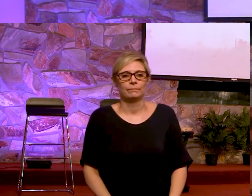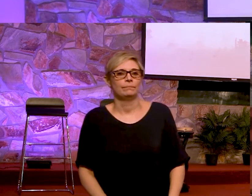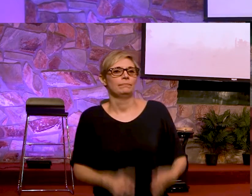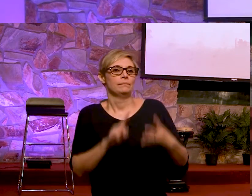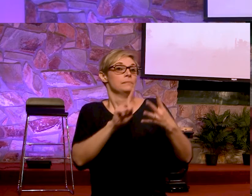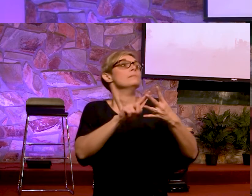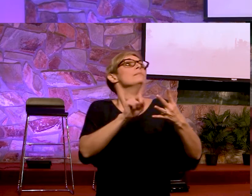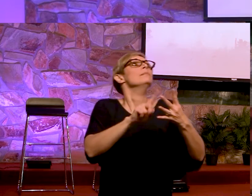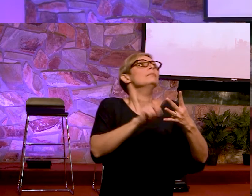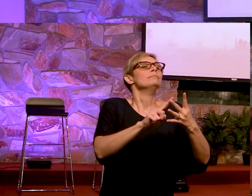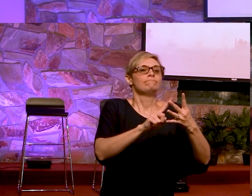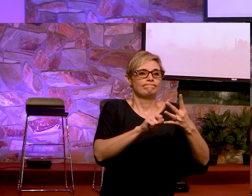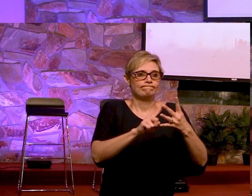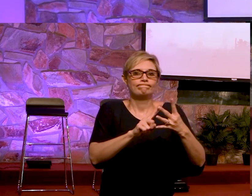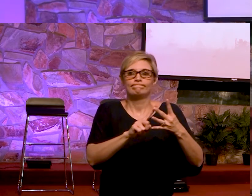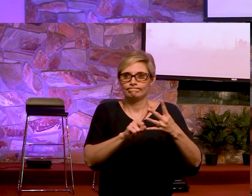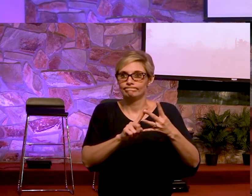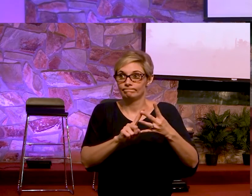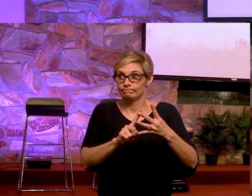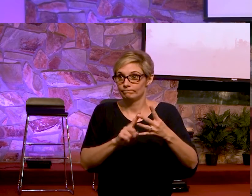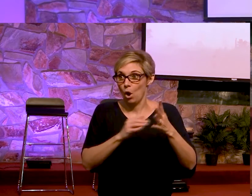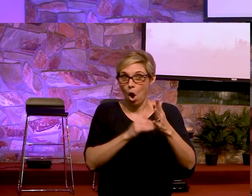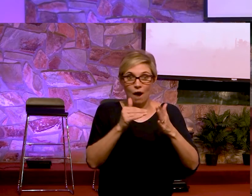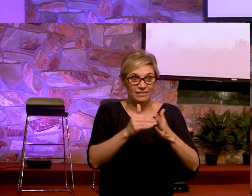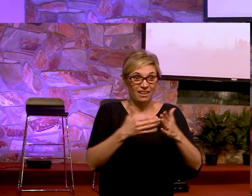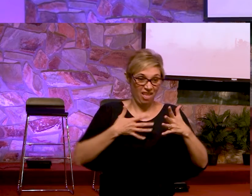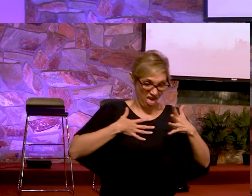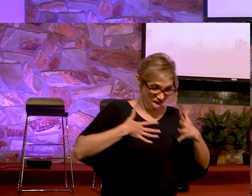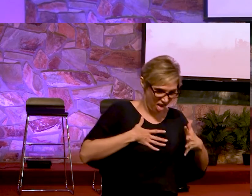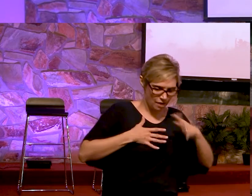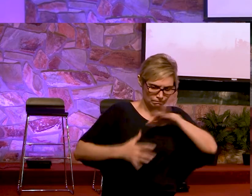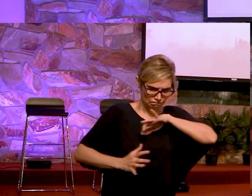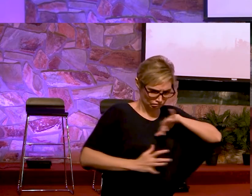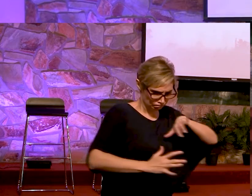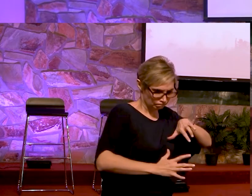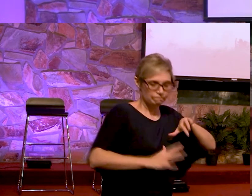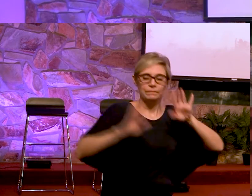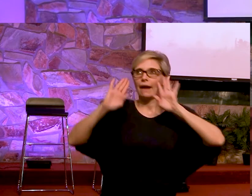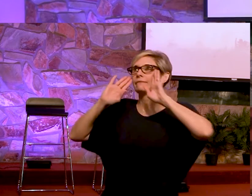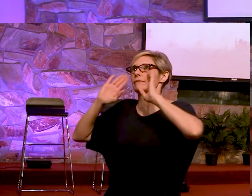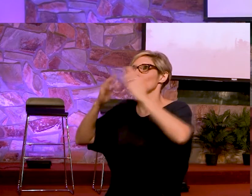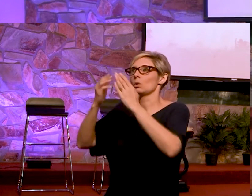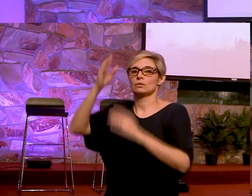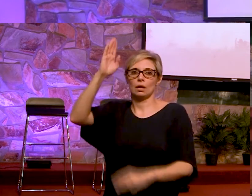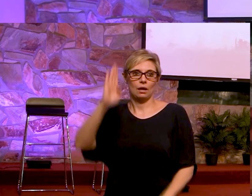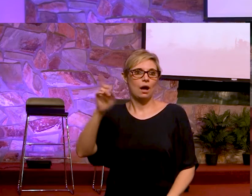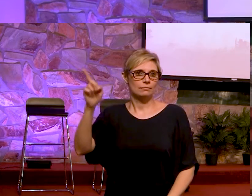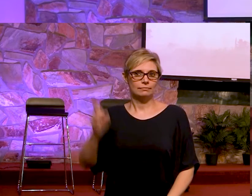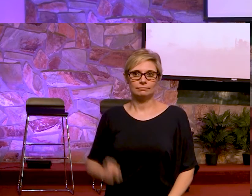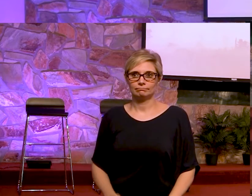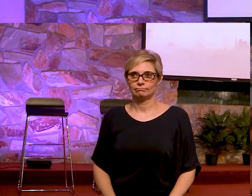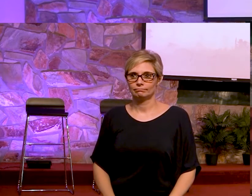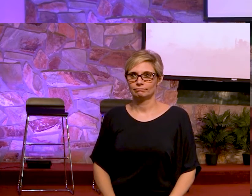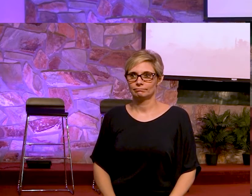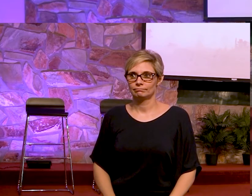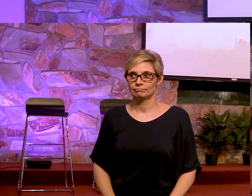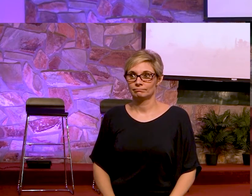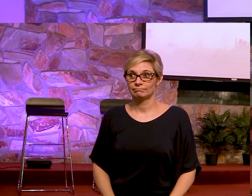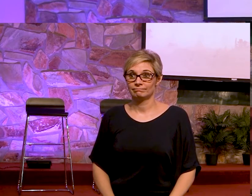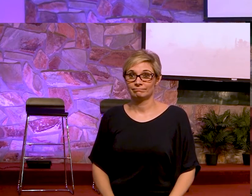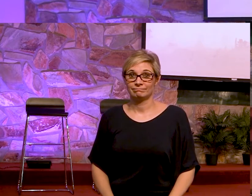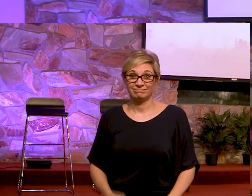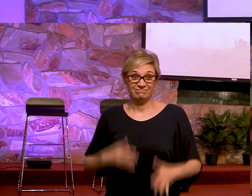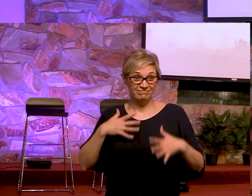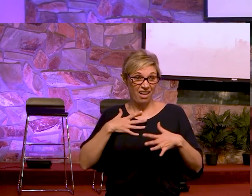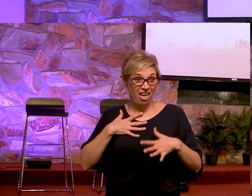need to refocus on God. We need to refocus on God. You see, discouragement sets